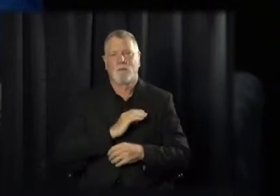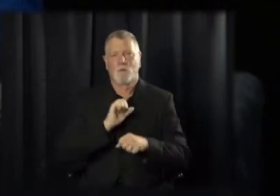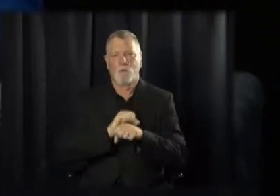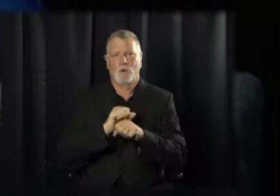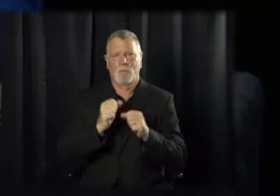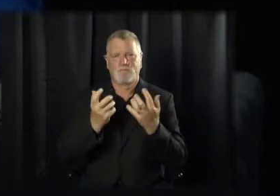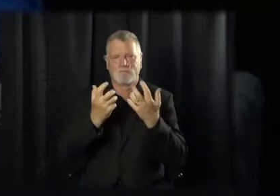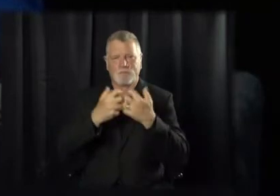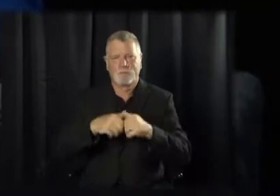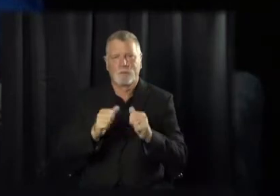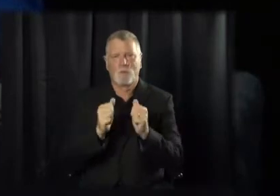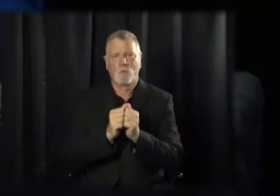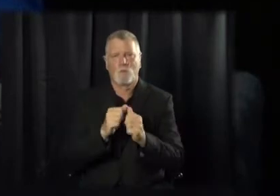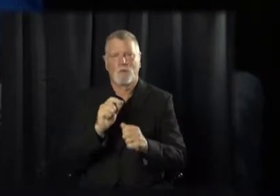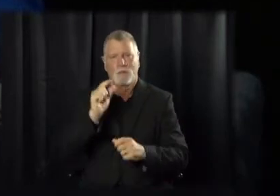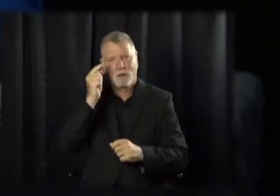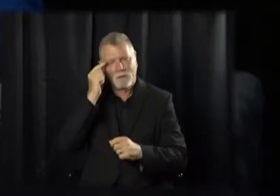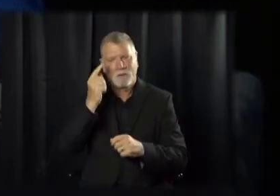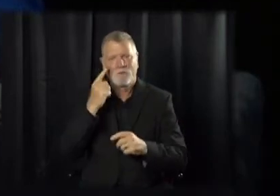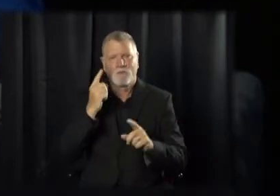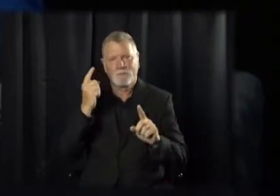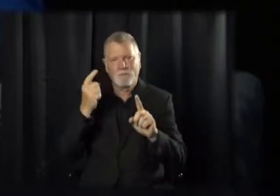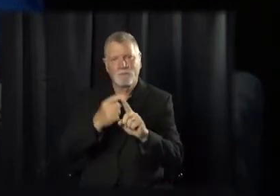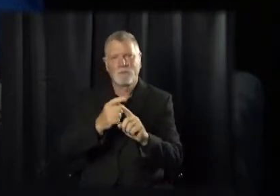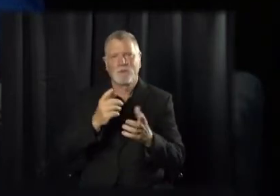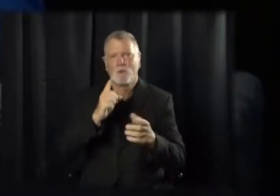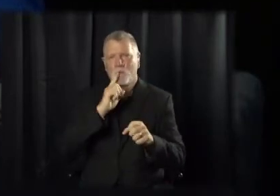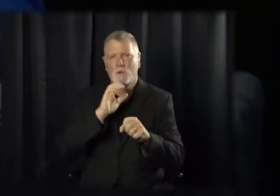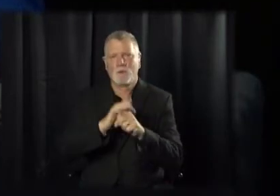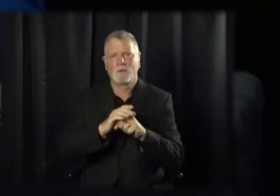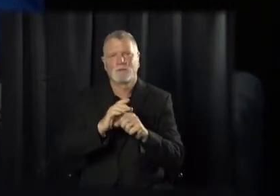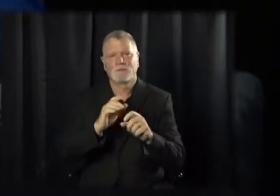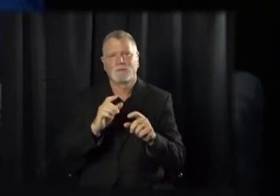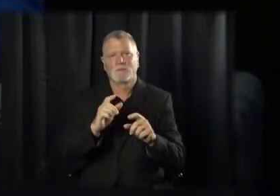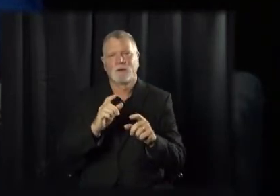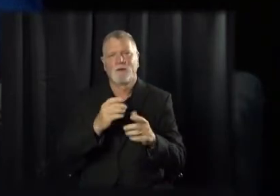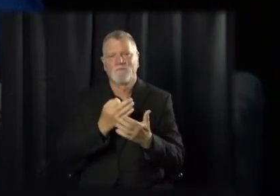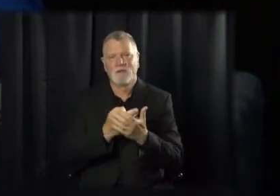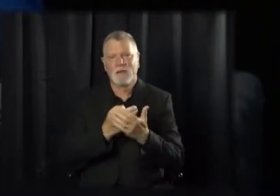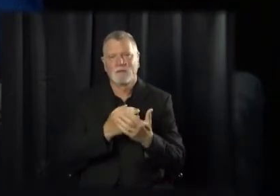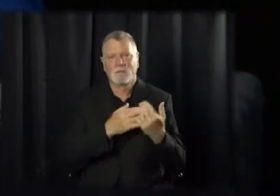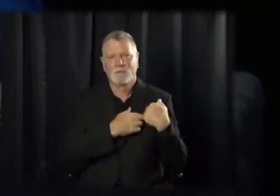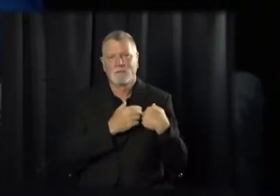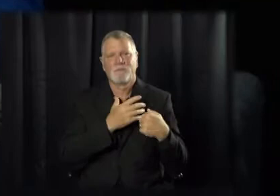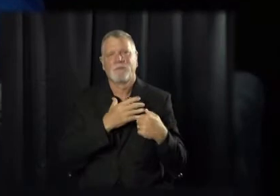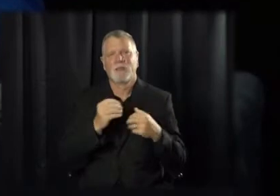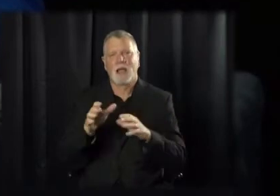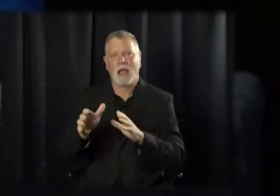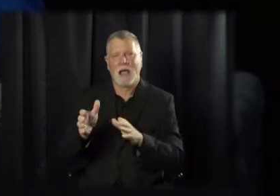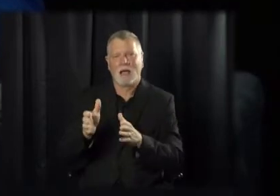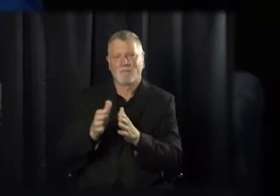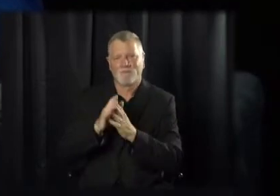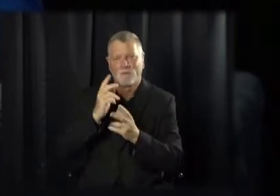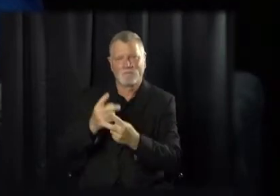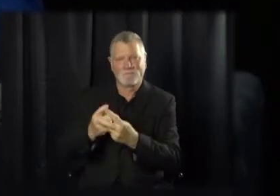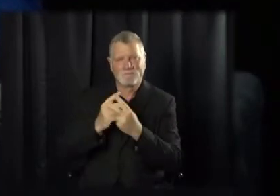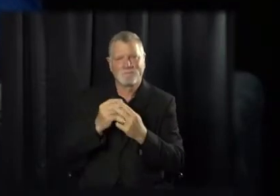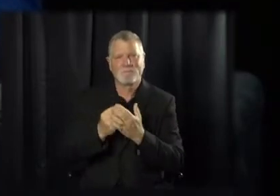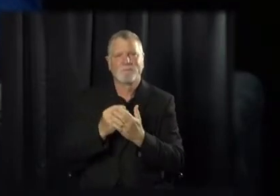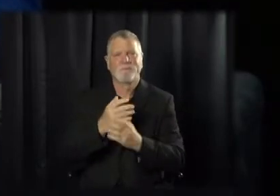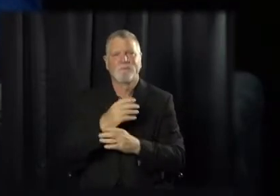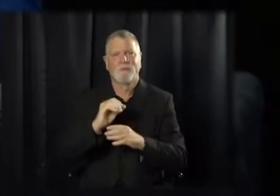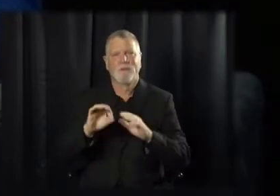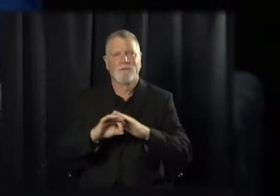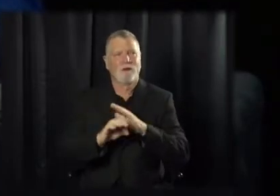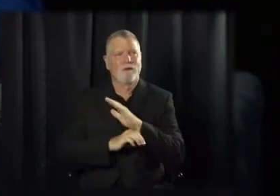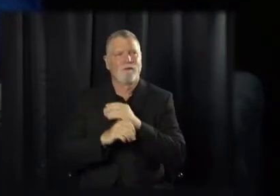with the government to achieve PROMESA's objectives of fiscal responsibility, access to the capital markets, and setting up a foundation